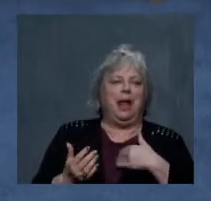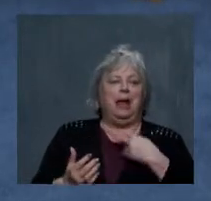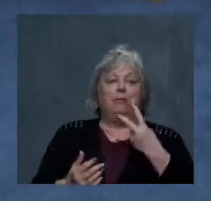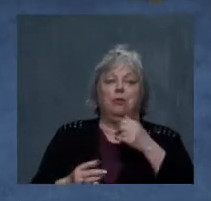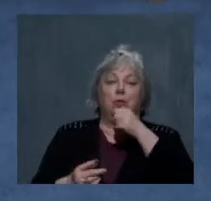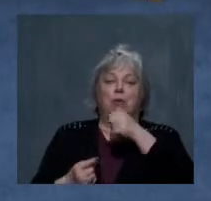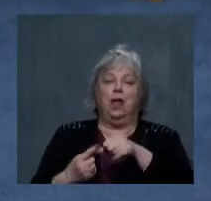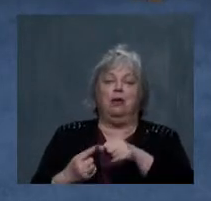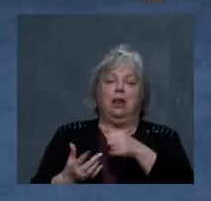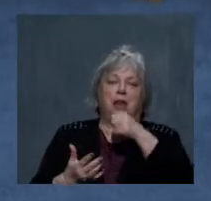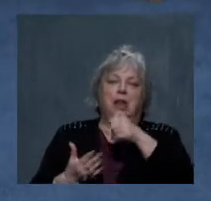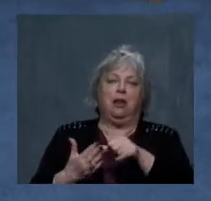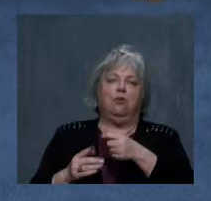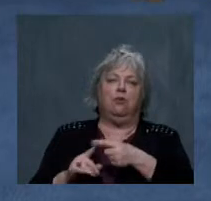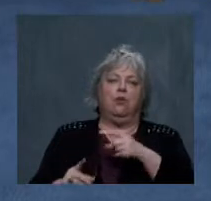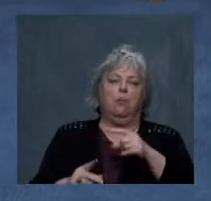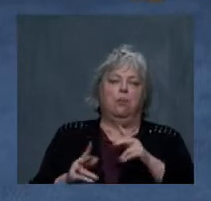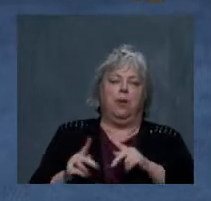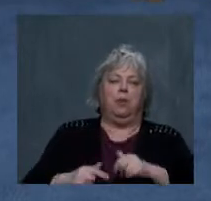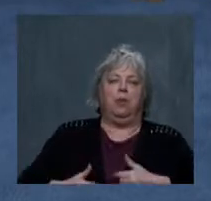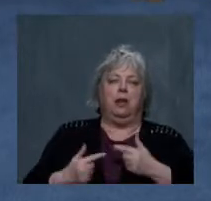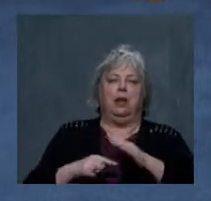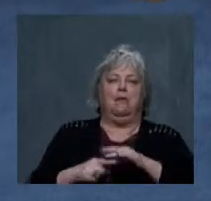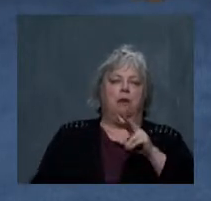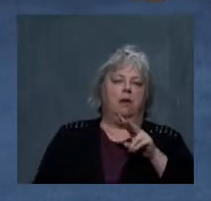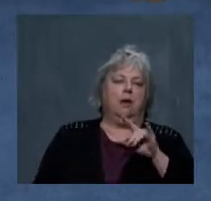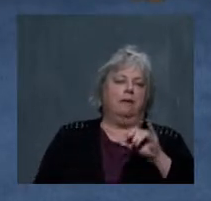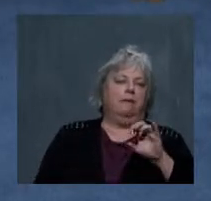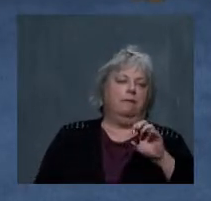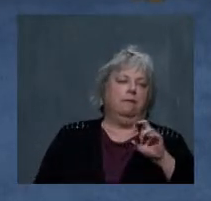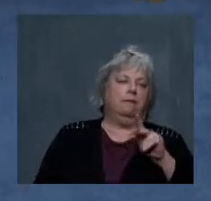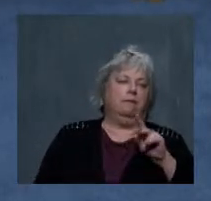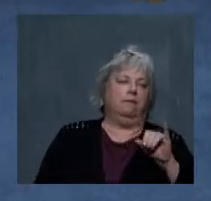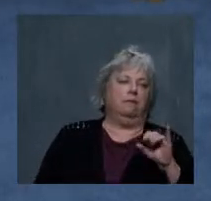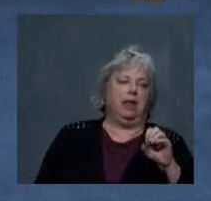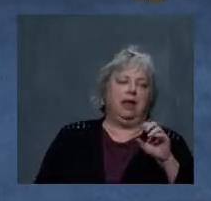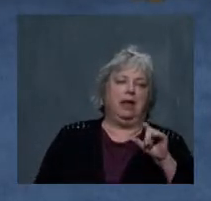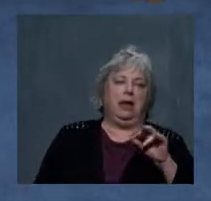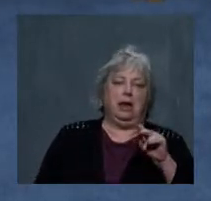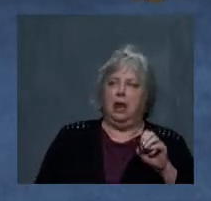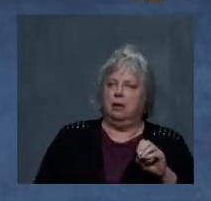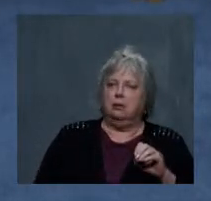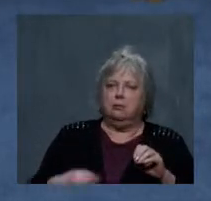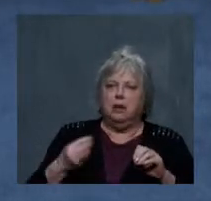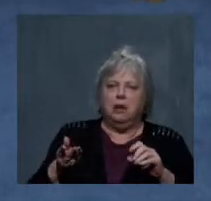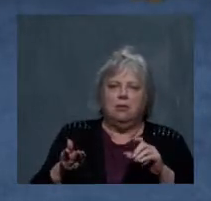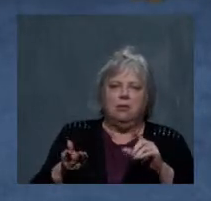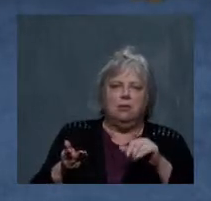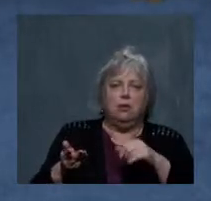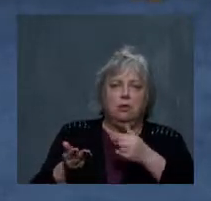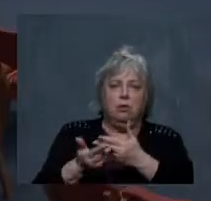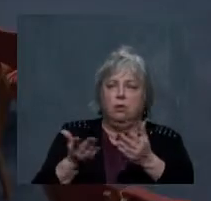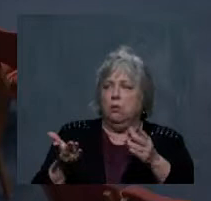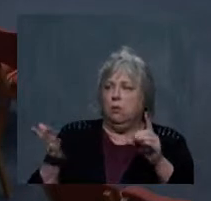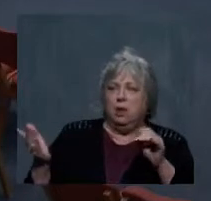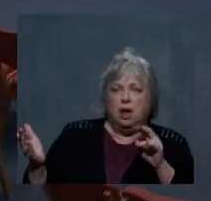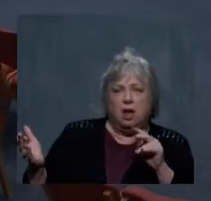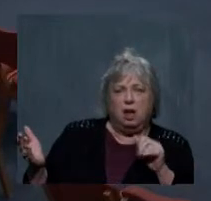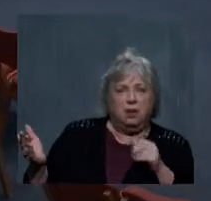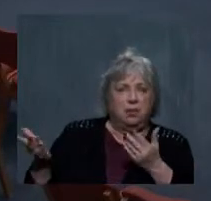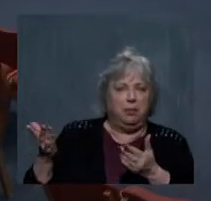letters from residents of Vicky Lane. I don't know, can I give these to you guys or Don, I suppose?